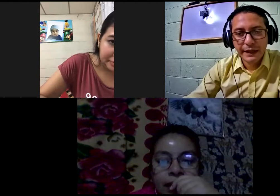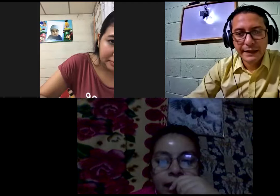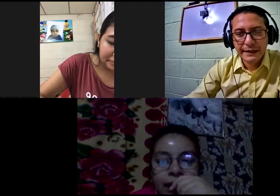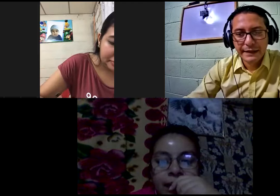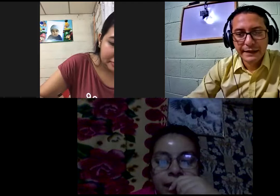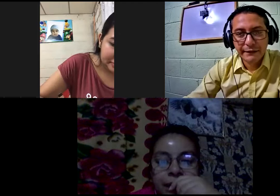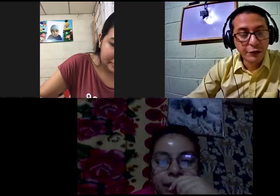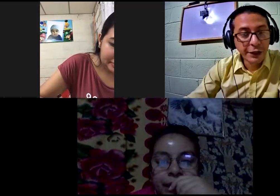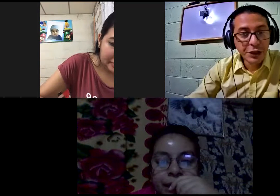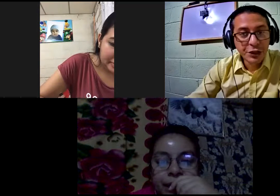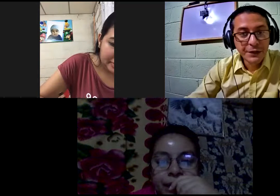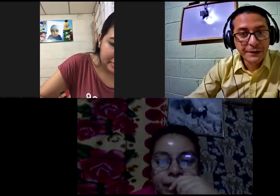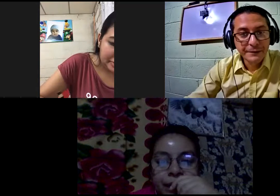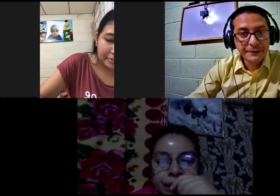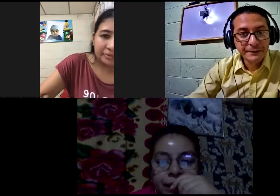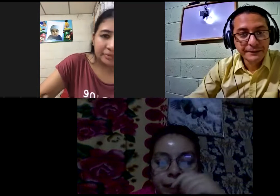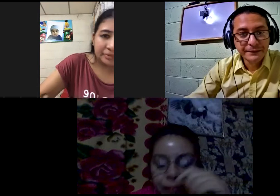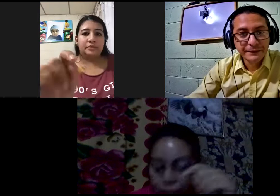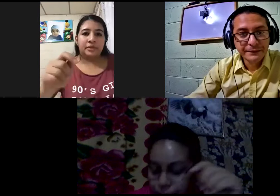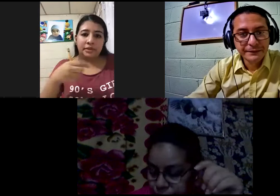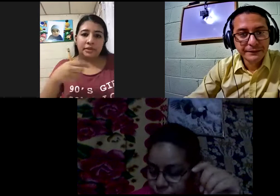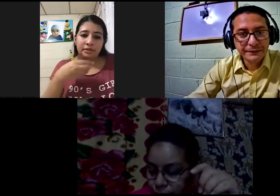Okay, guys. Let's see. You finish?